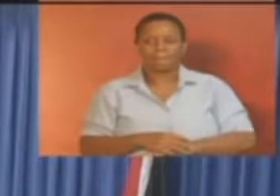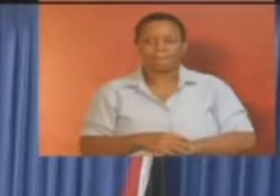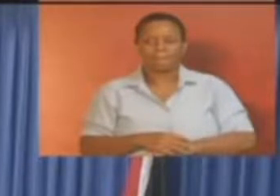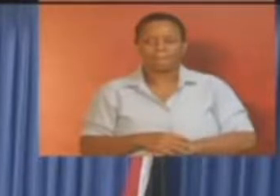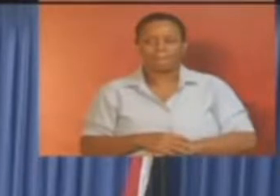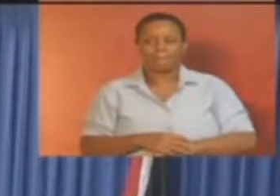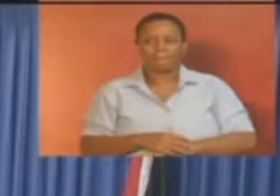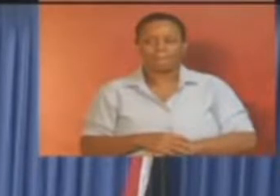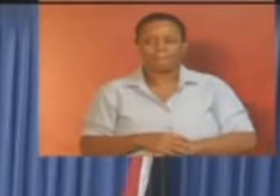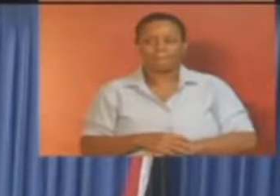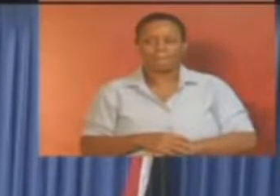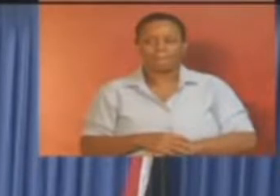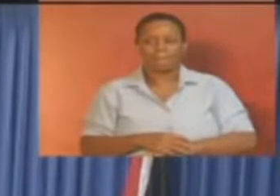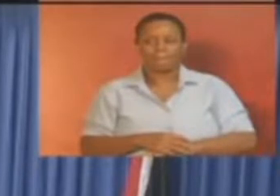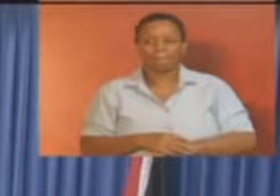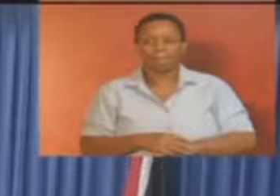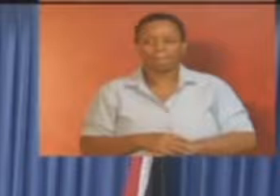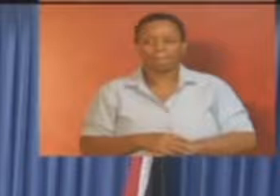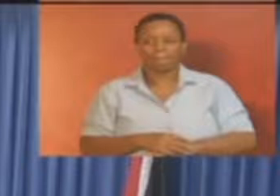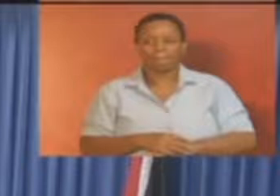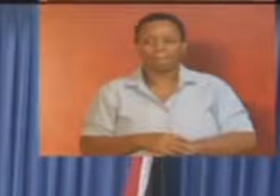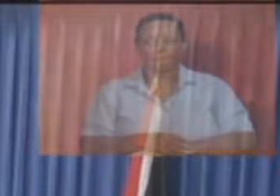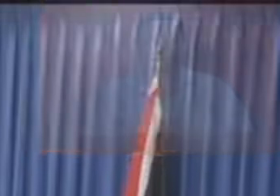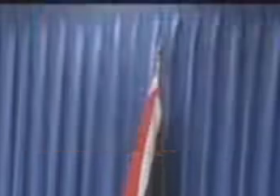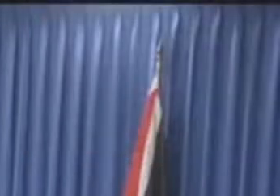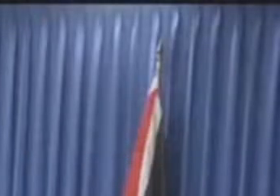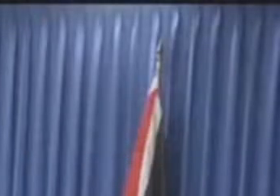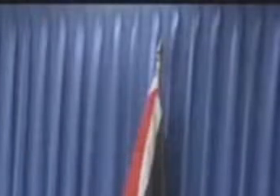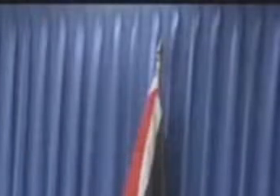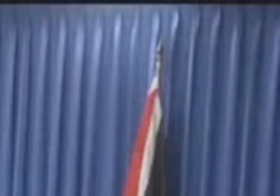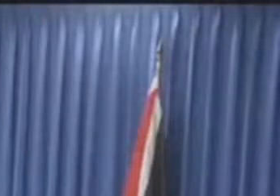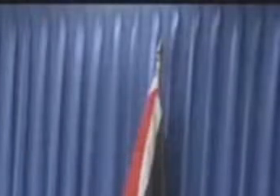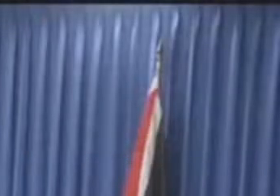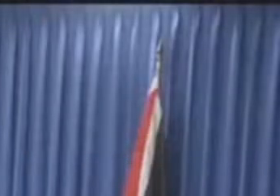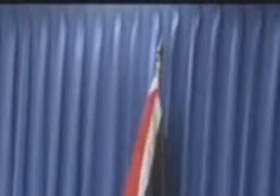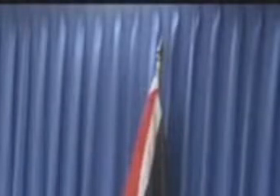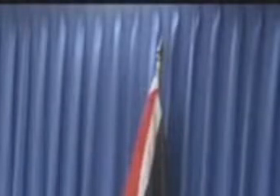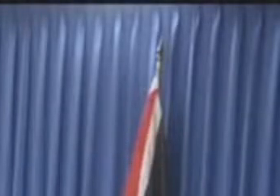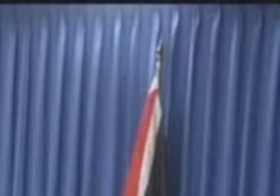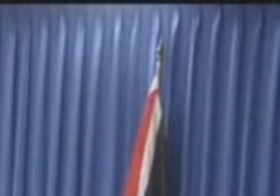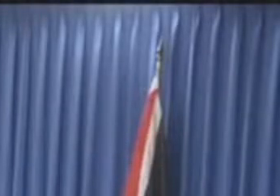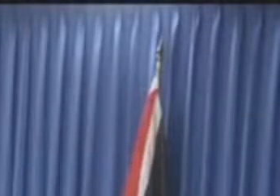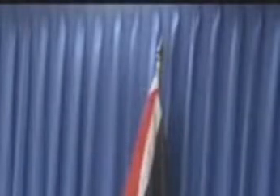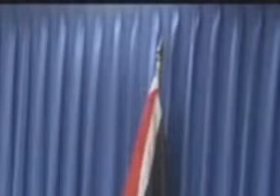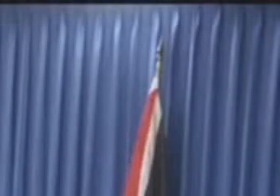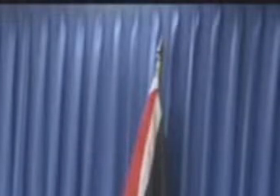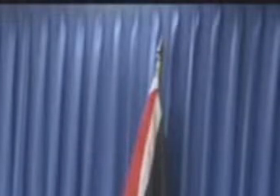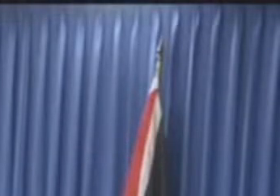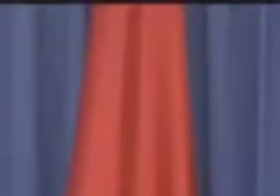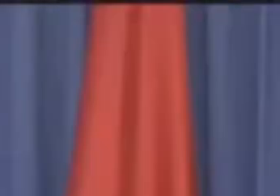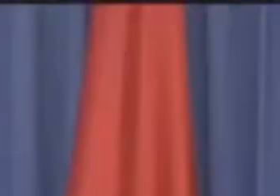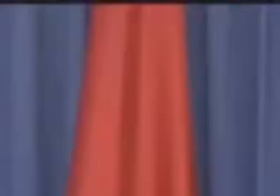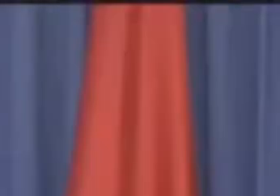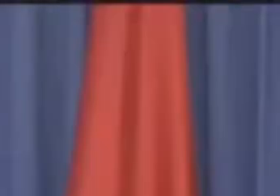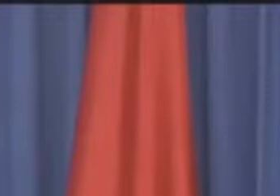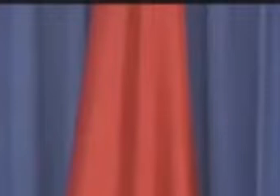Prime Minister. So as you know, I went through a bit of what it is. Really, it is